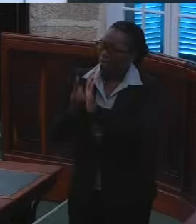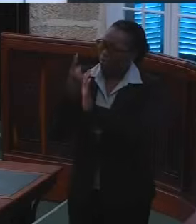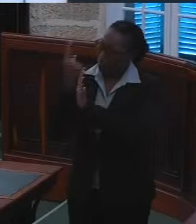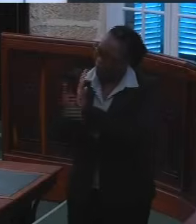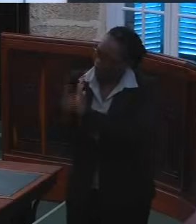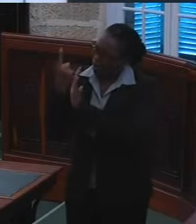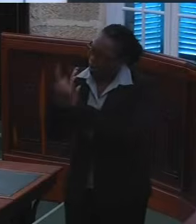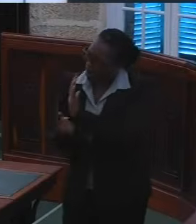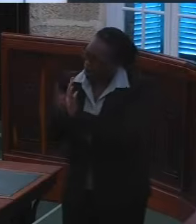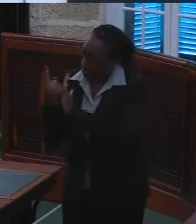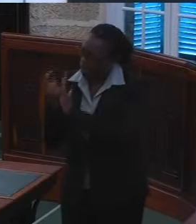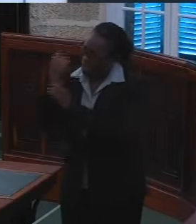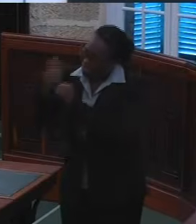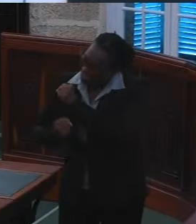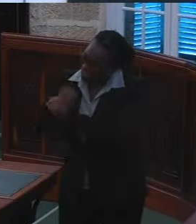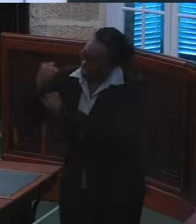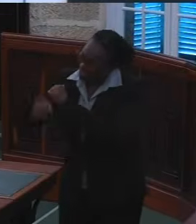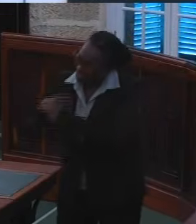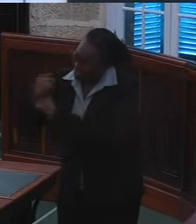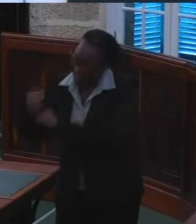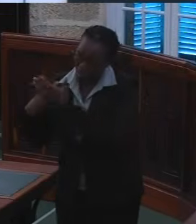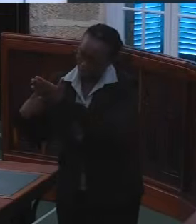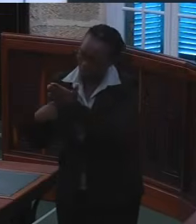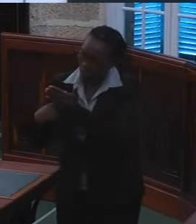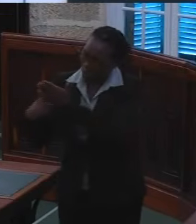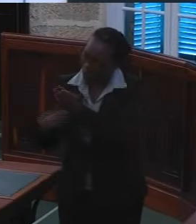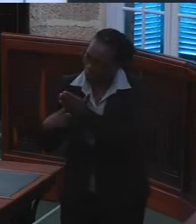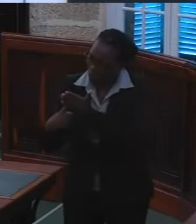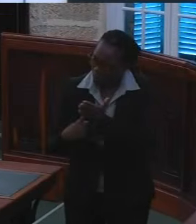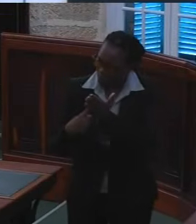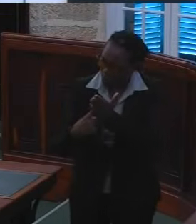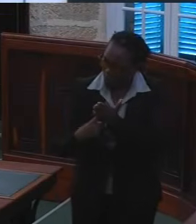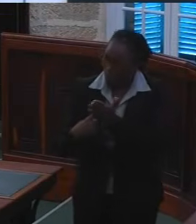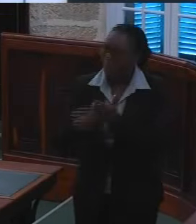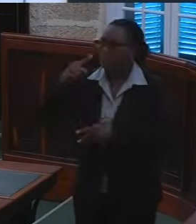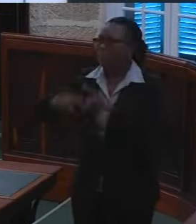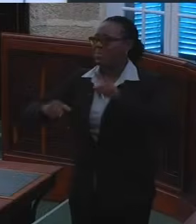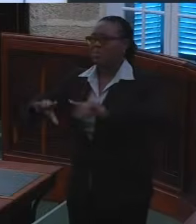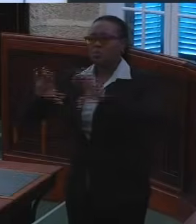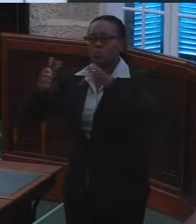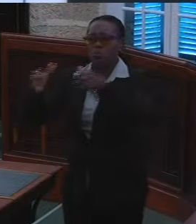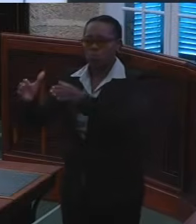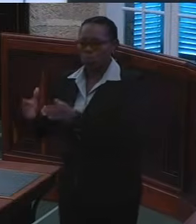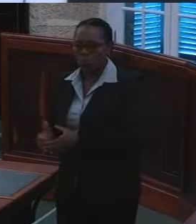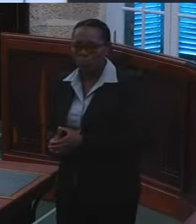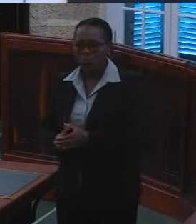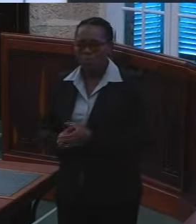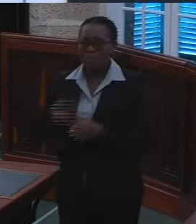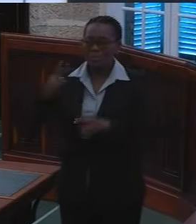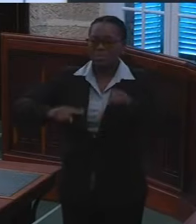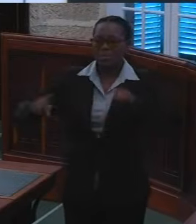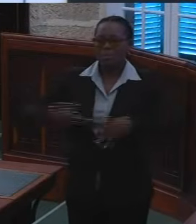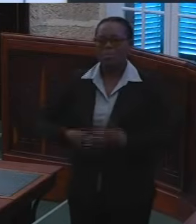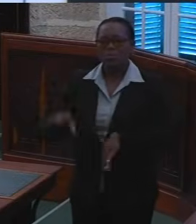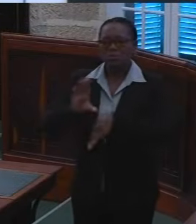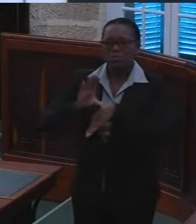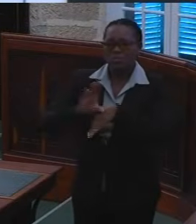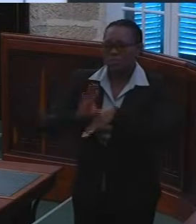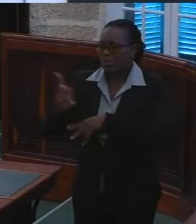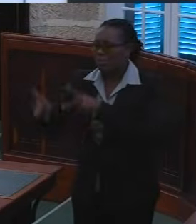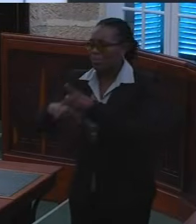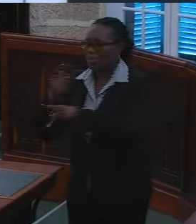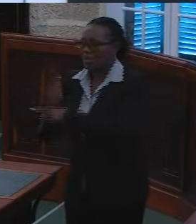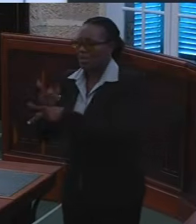conversations, years of consultations, discussions with all kinds of people, caregivers, family, churches, Mr. Speaker, sir. We